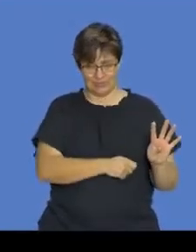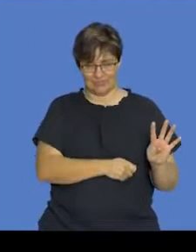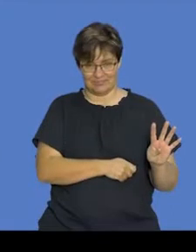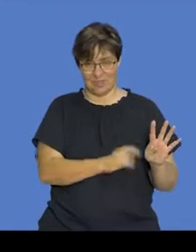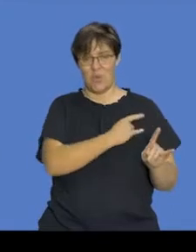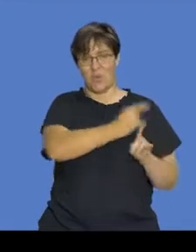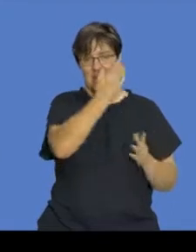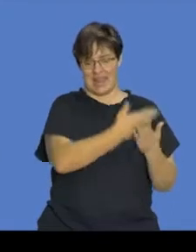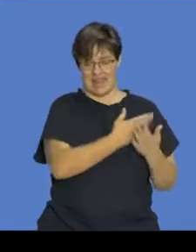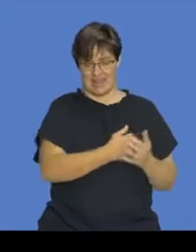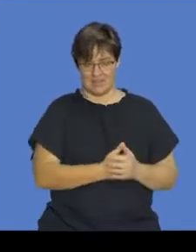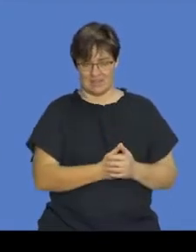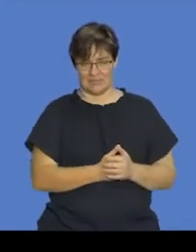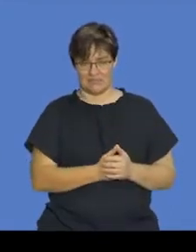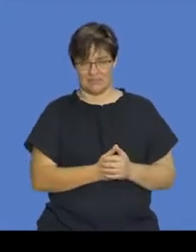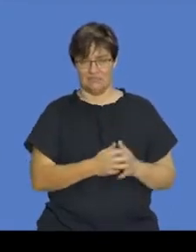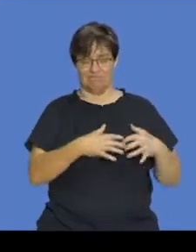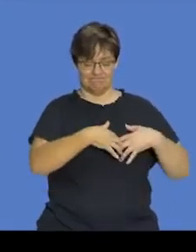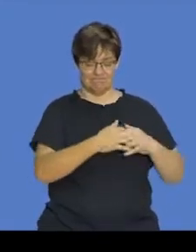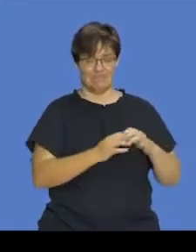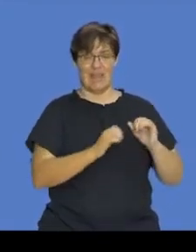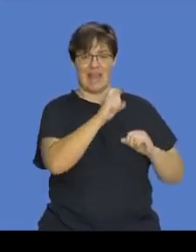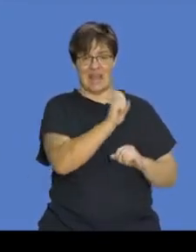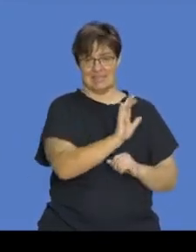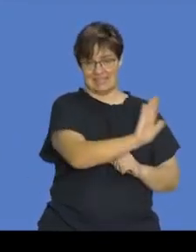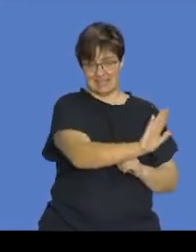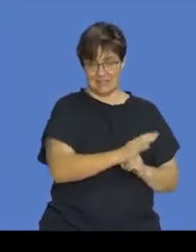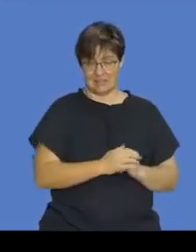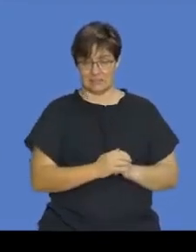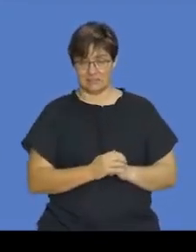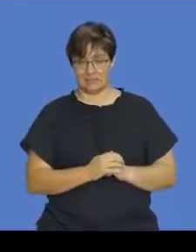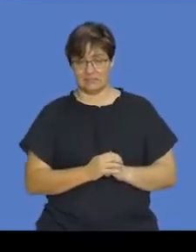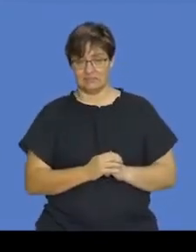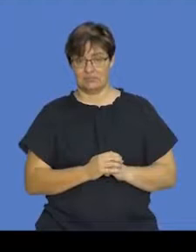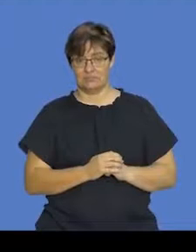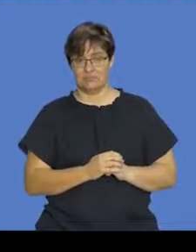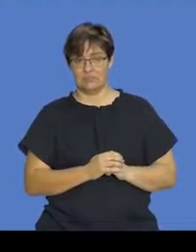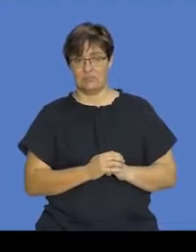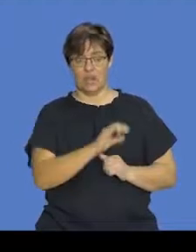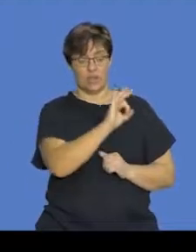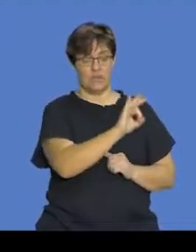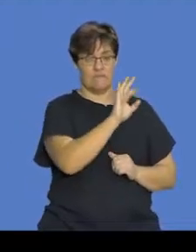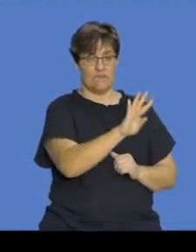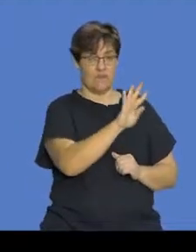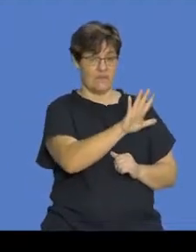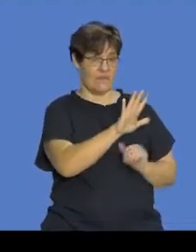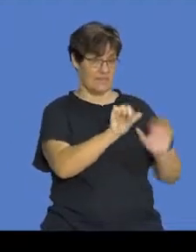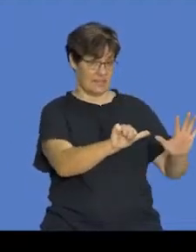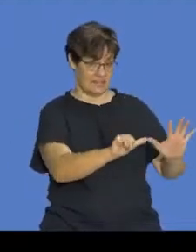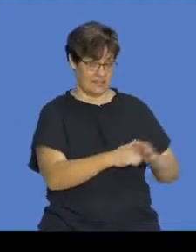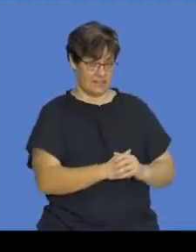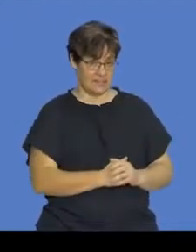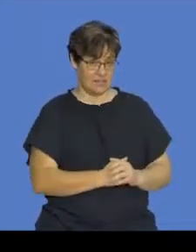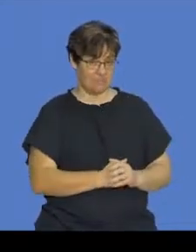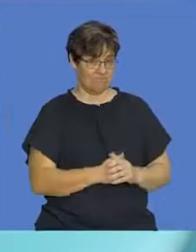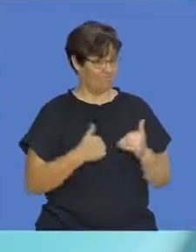a winner. That will be set X. There we go. We've got 3, 4, 5, and 6.